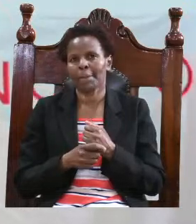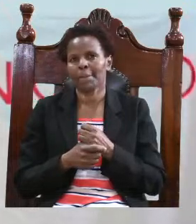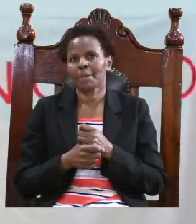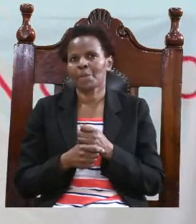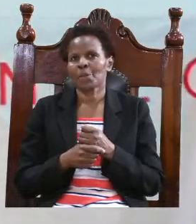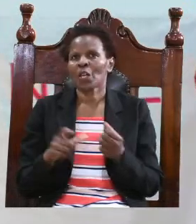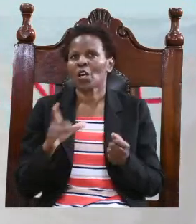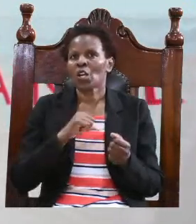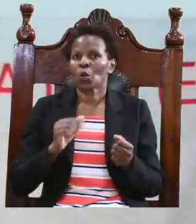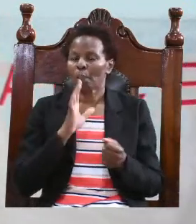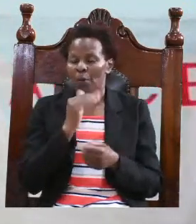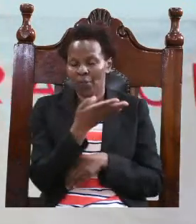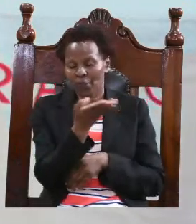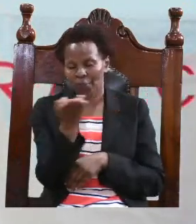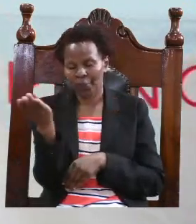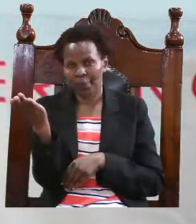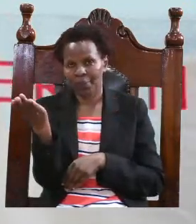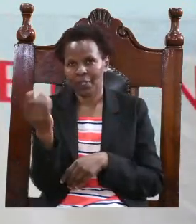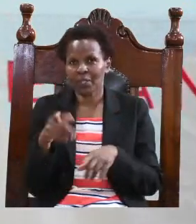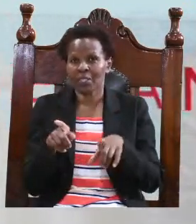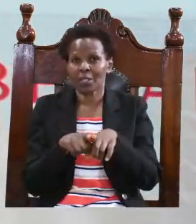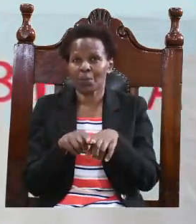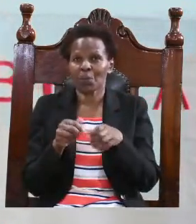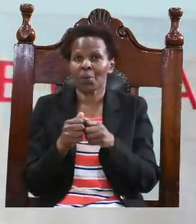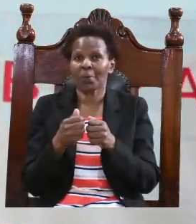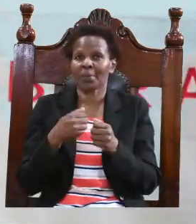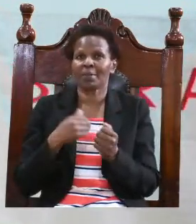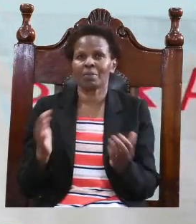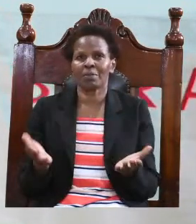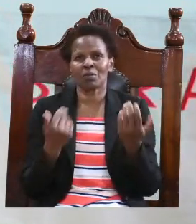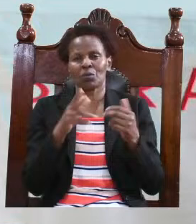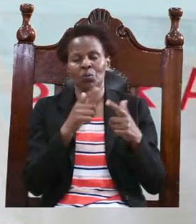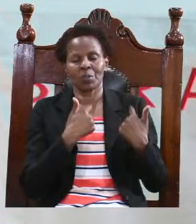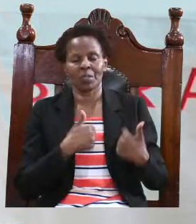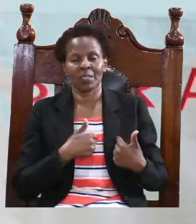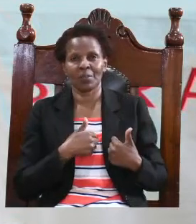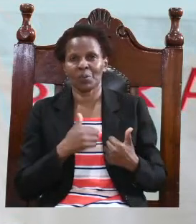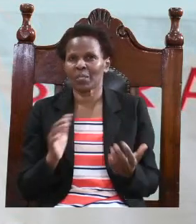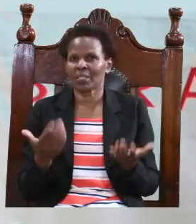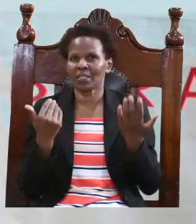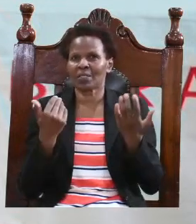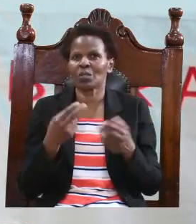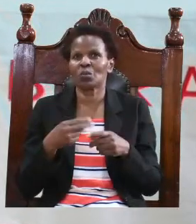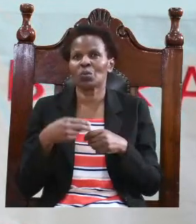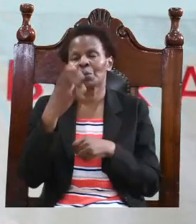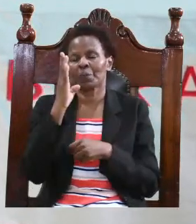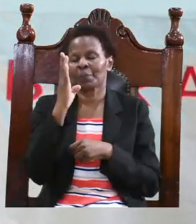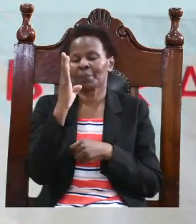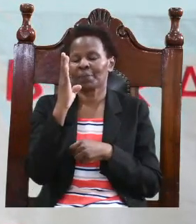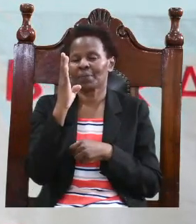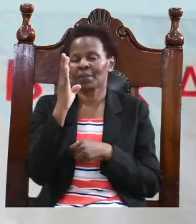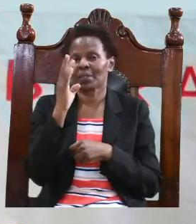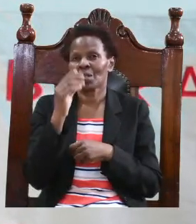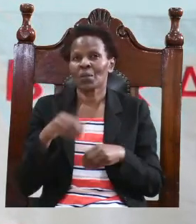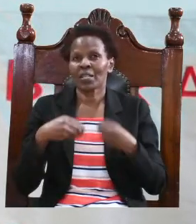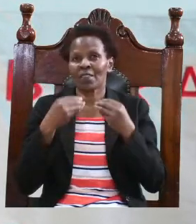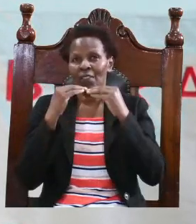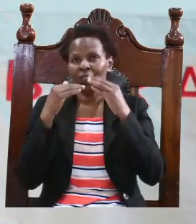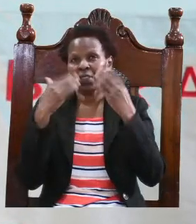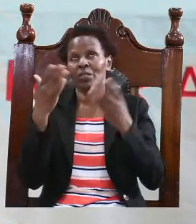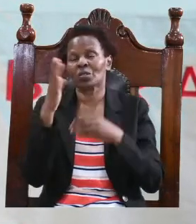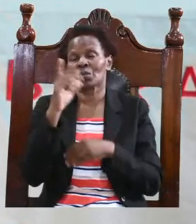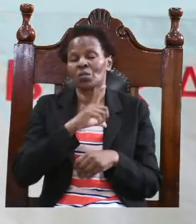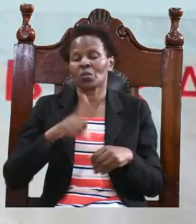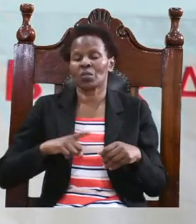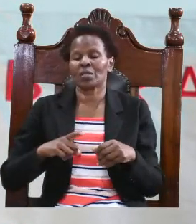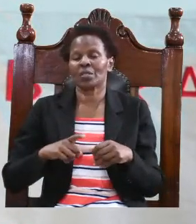The Lord be with you. And also with you. Lift up your hearts. We lift them up to the Lord. Let us give thanks to the Lord